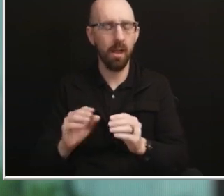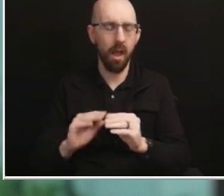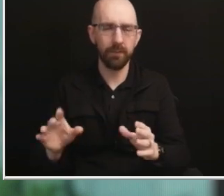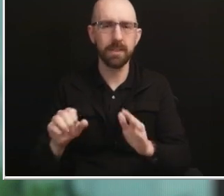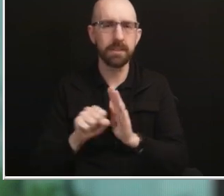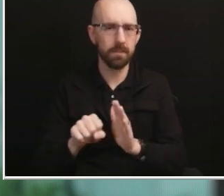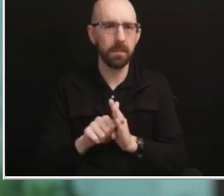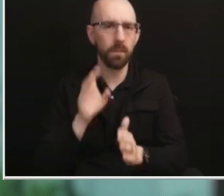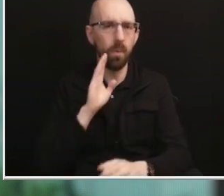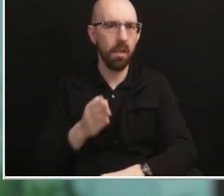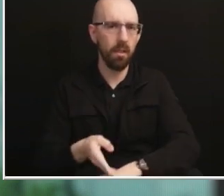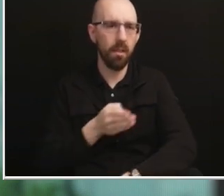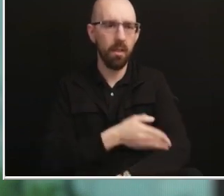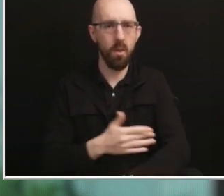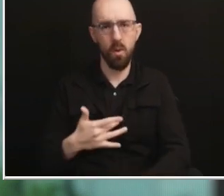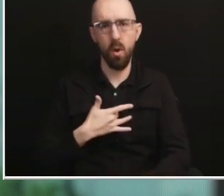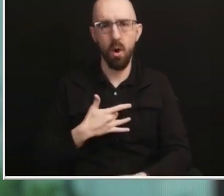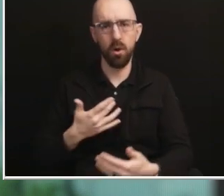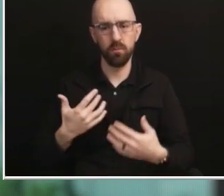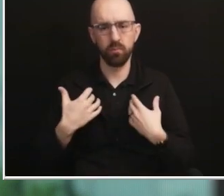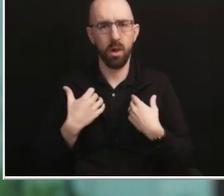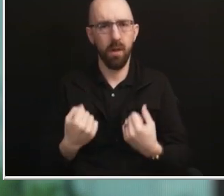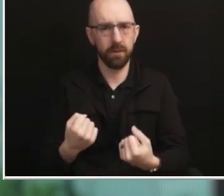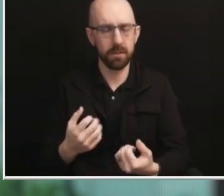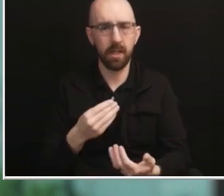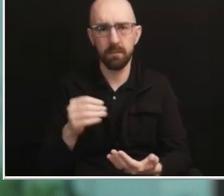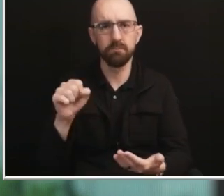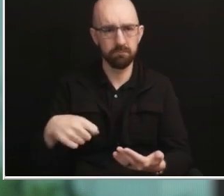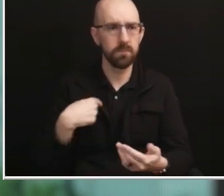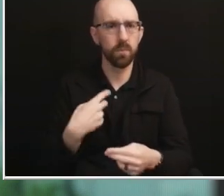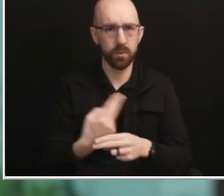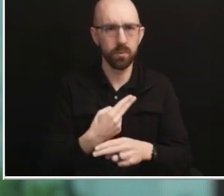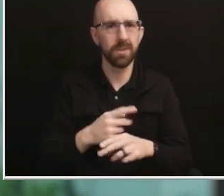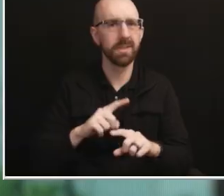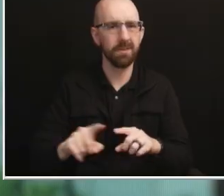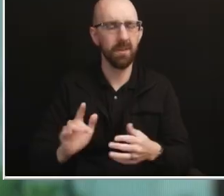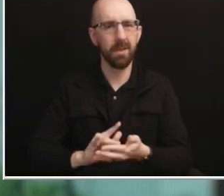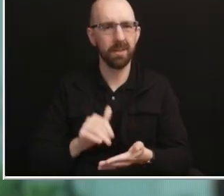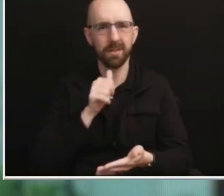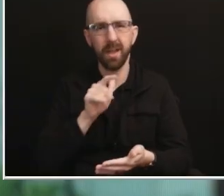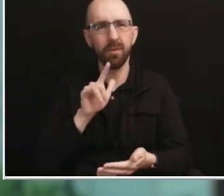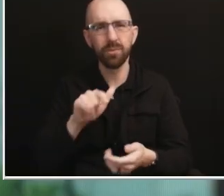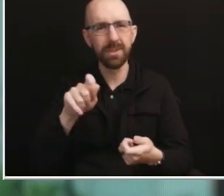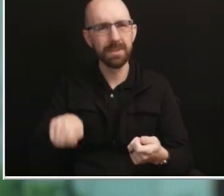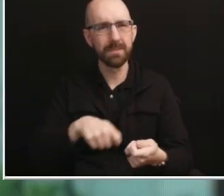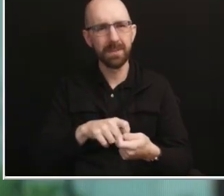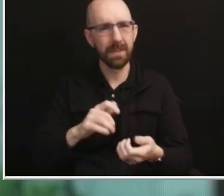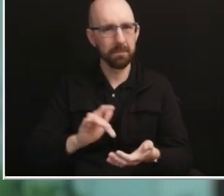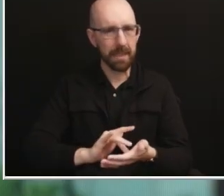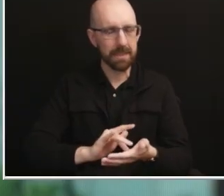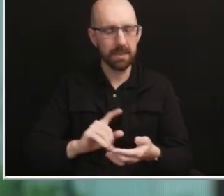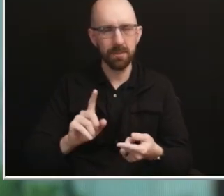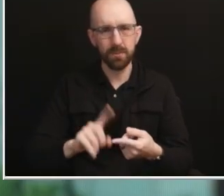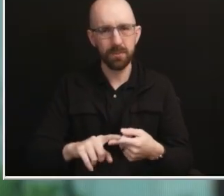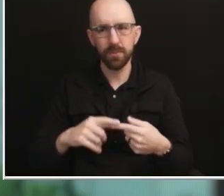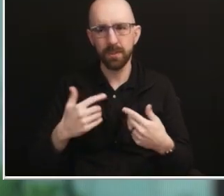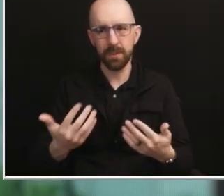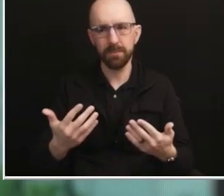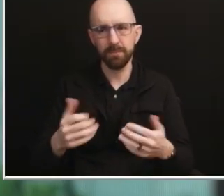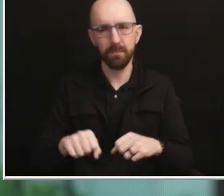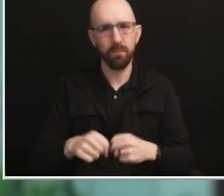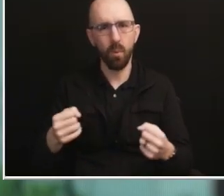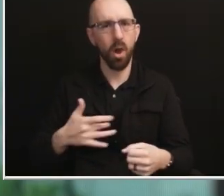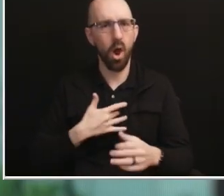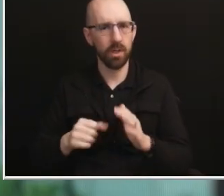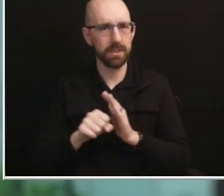heart recovers. And yes, we use different medicines. It's not really a specific medicine to the broken heart syndrome, but the fact